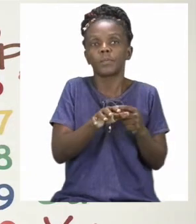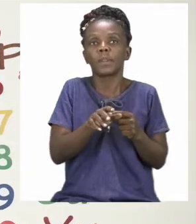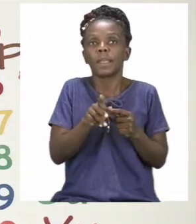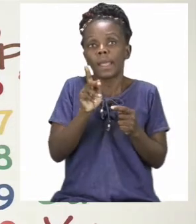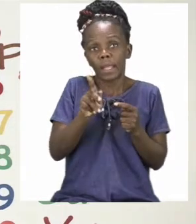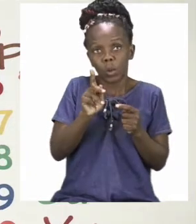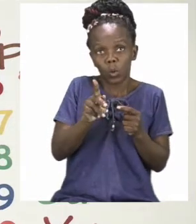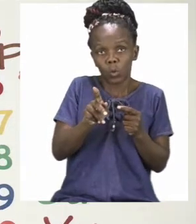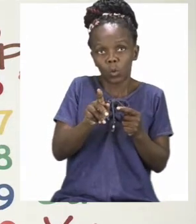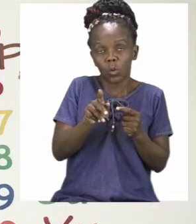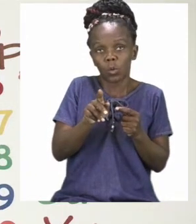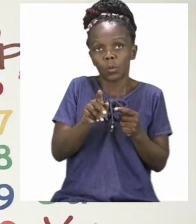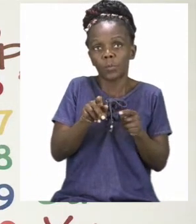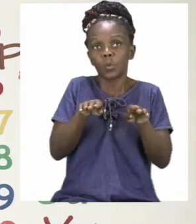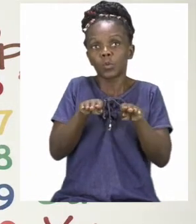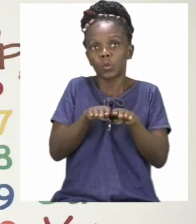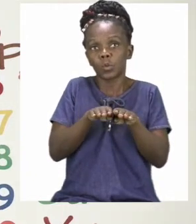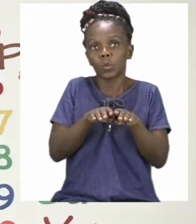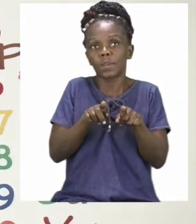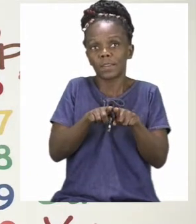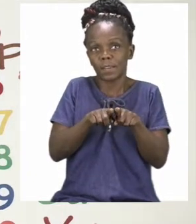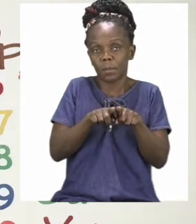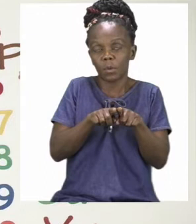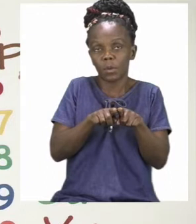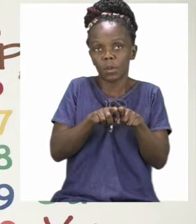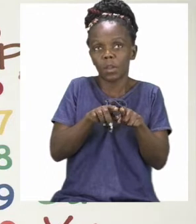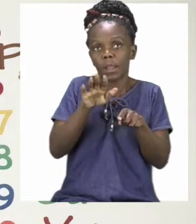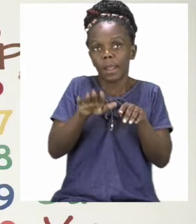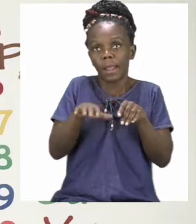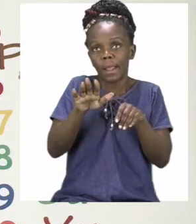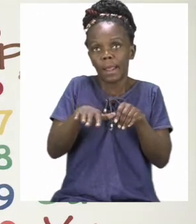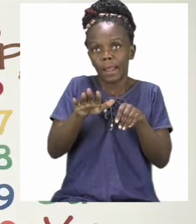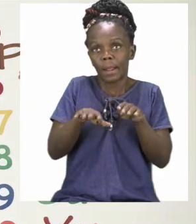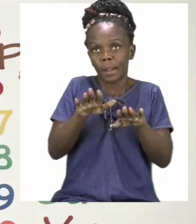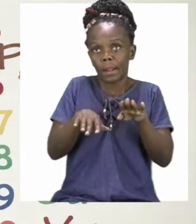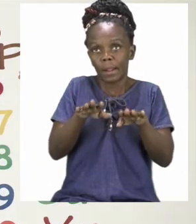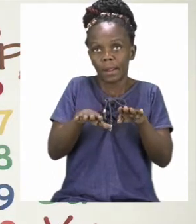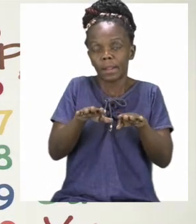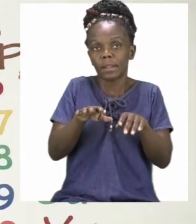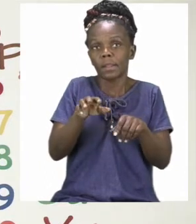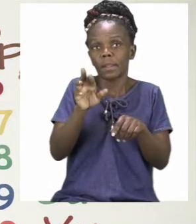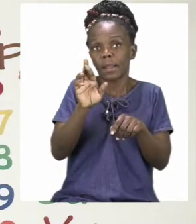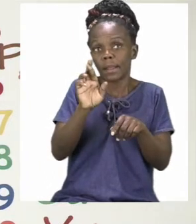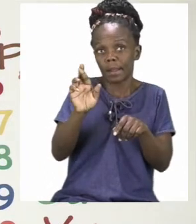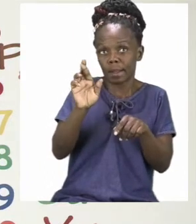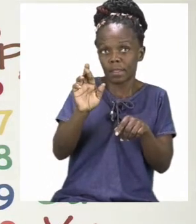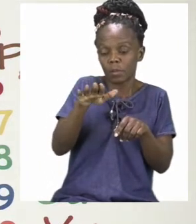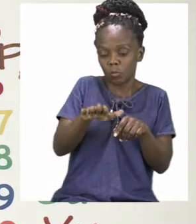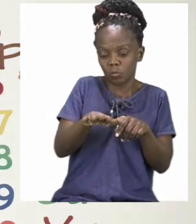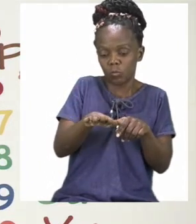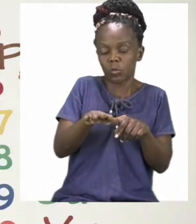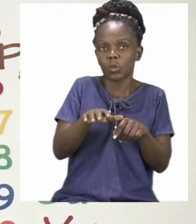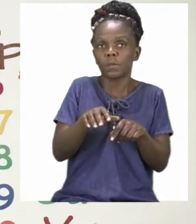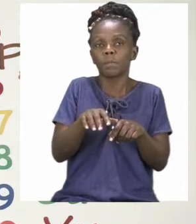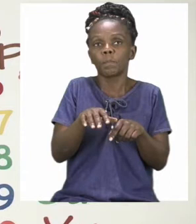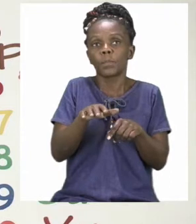hand with our right foot. And you're going to trace. After that,